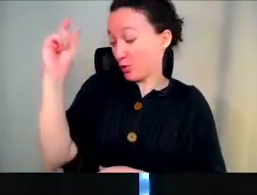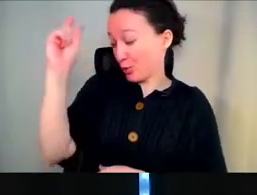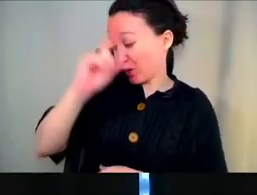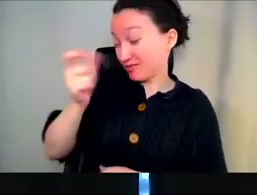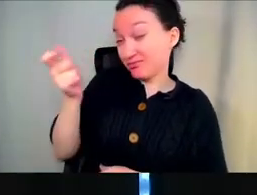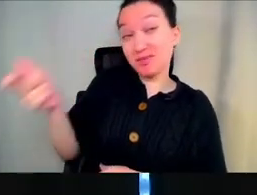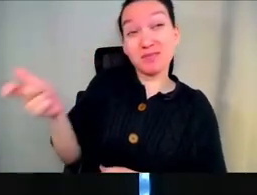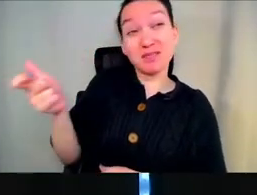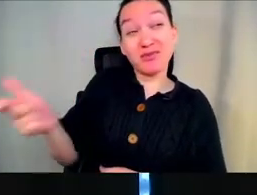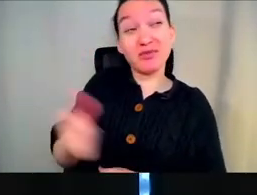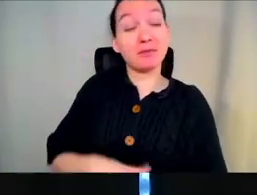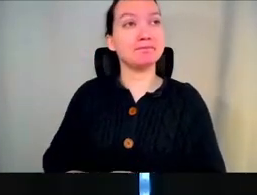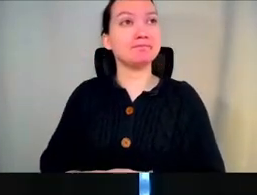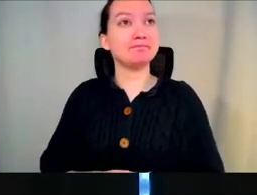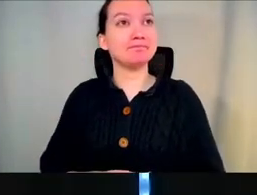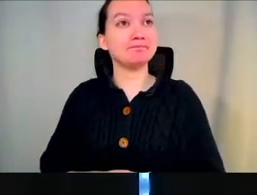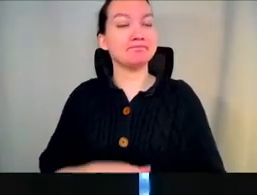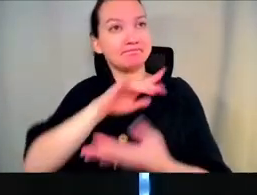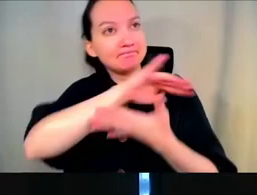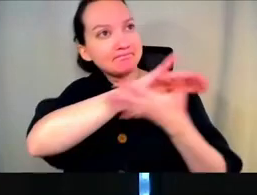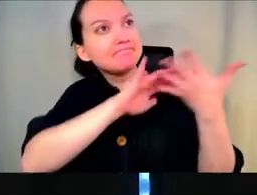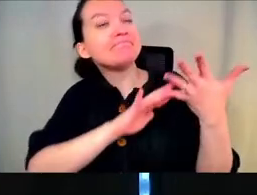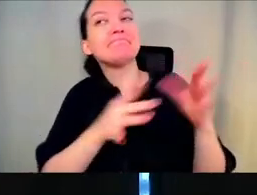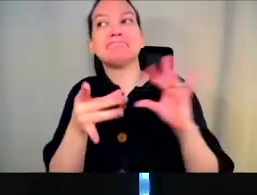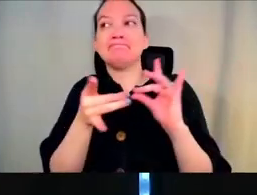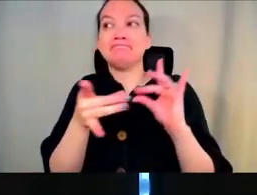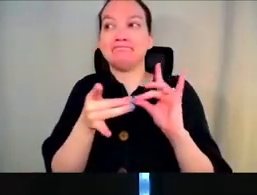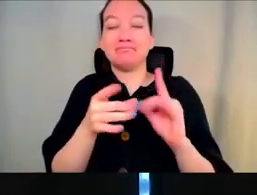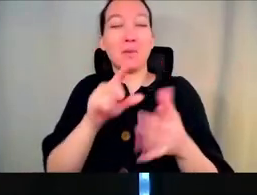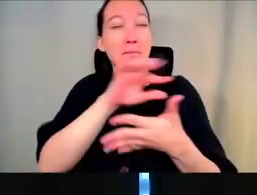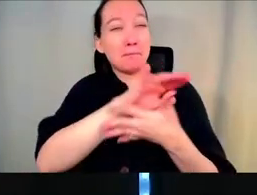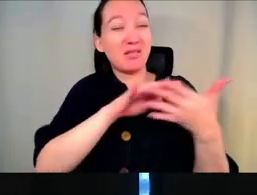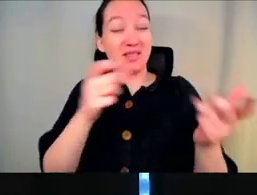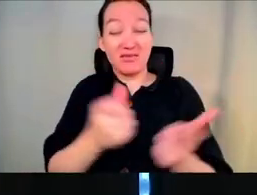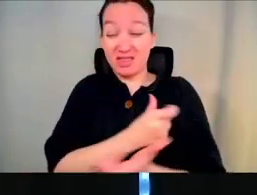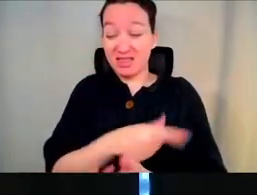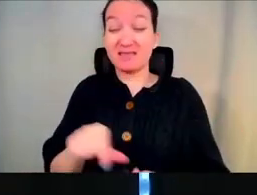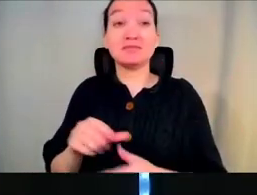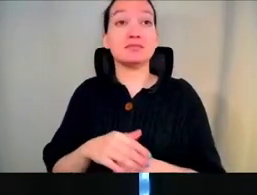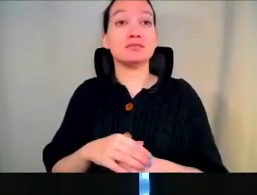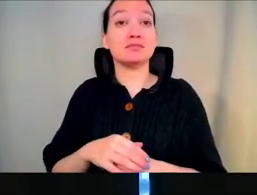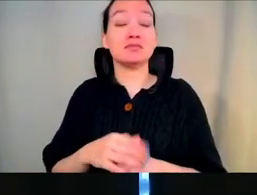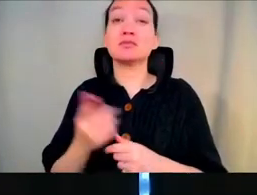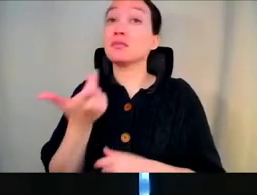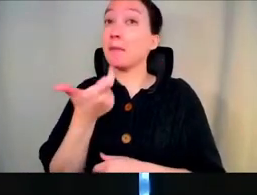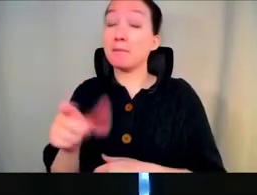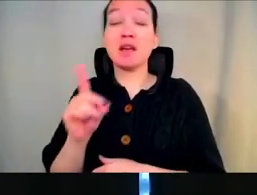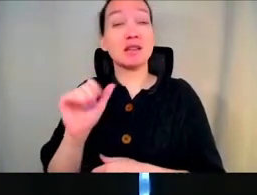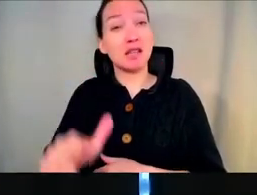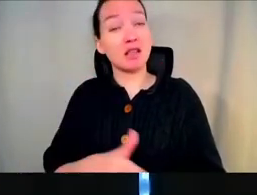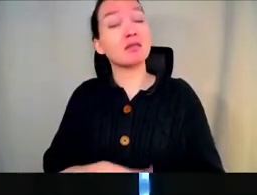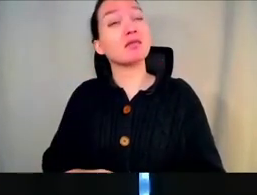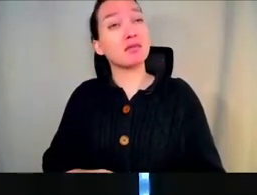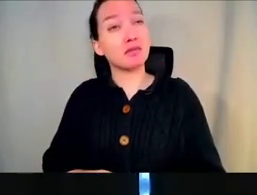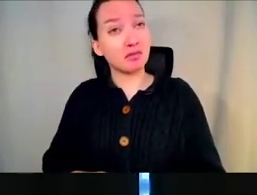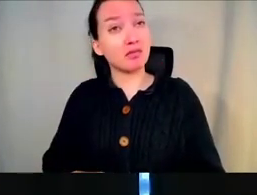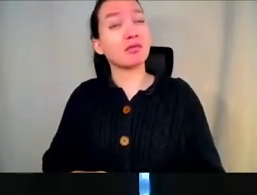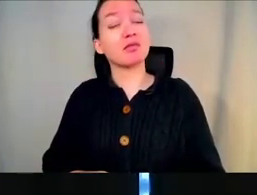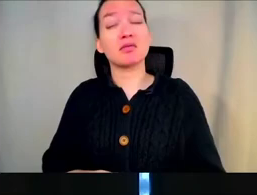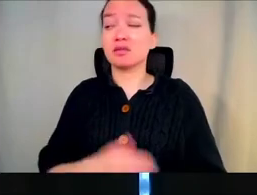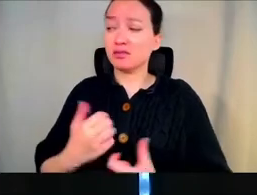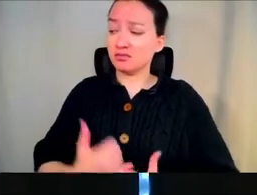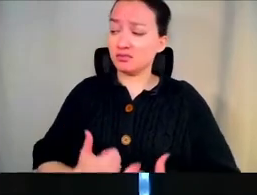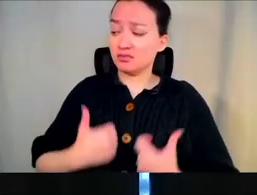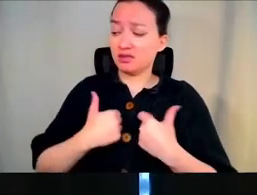eyes. And so all of this to say, these points, everything else, it's a big deal. And we live in a very